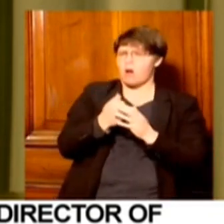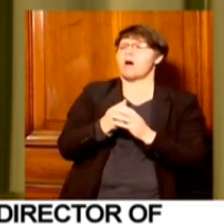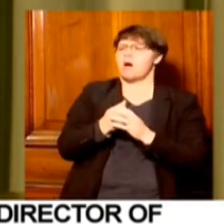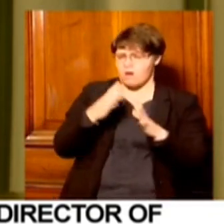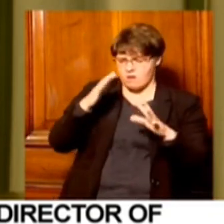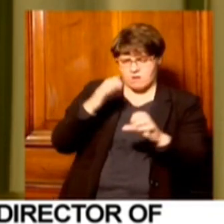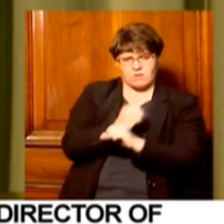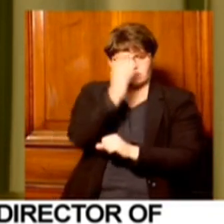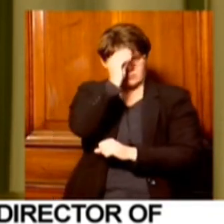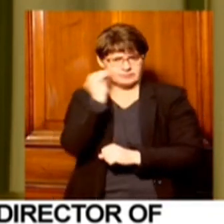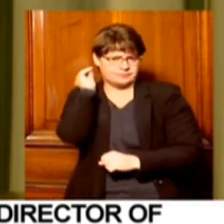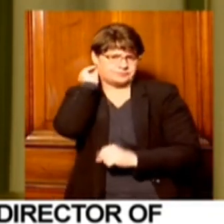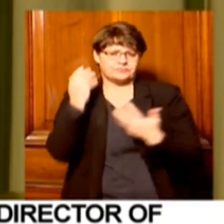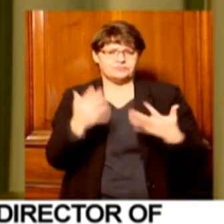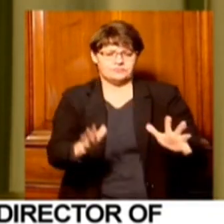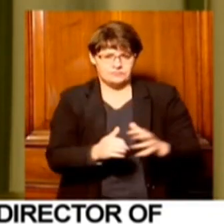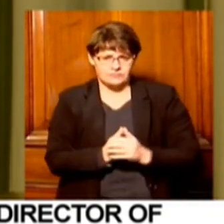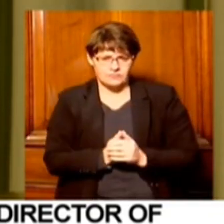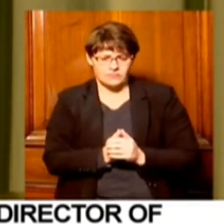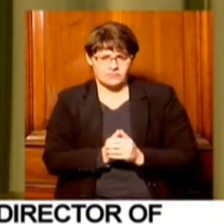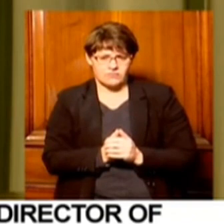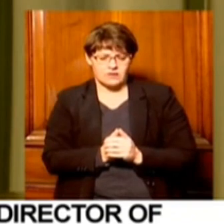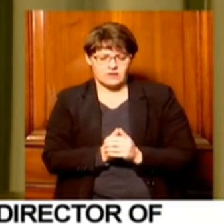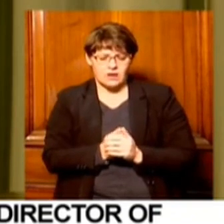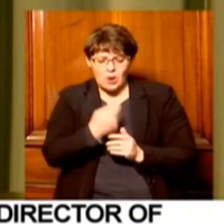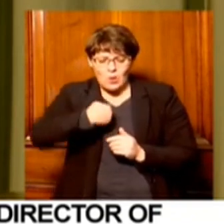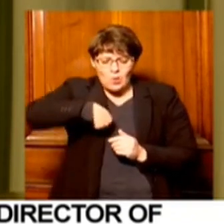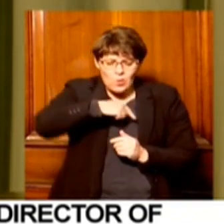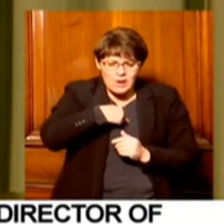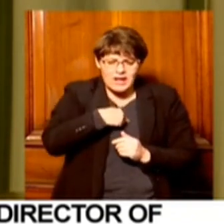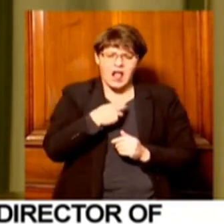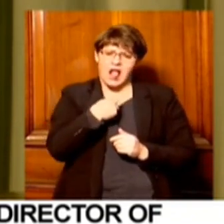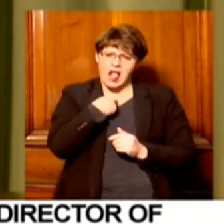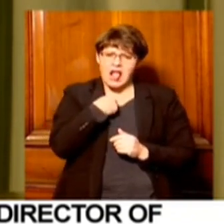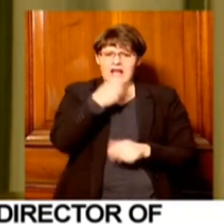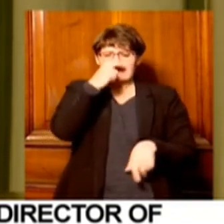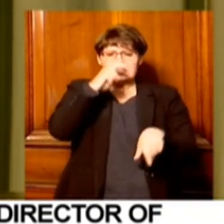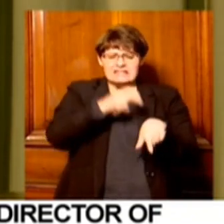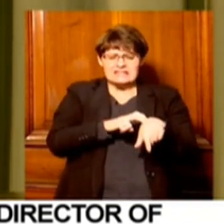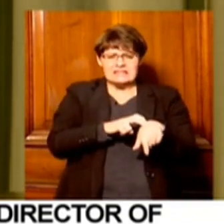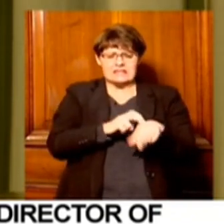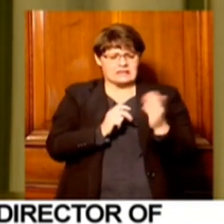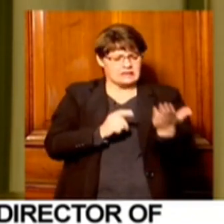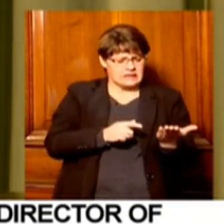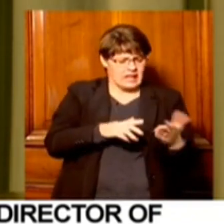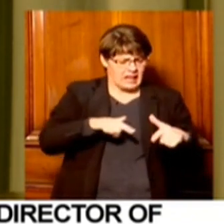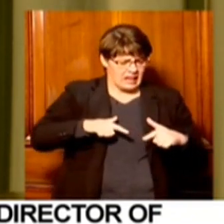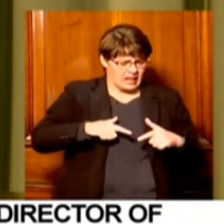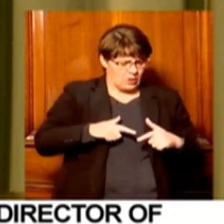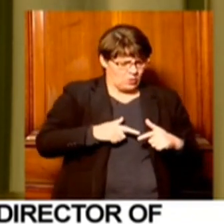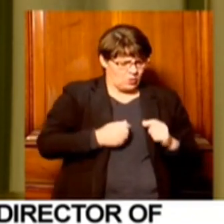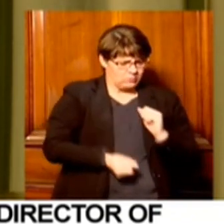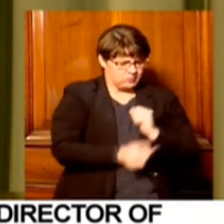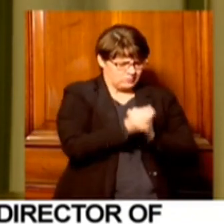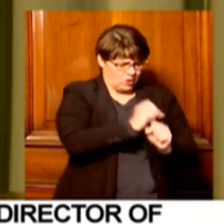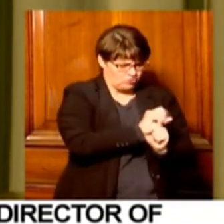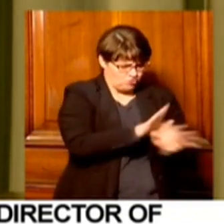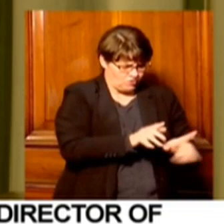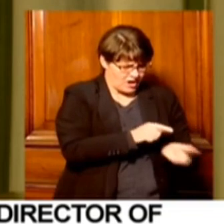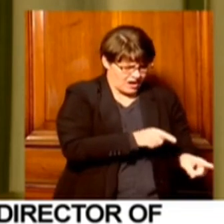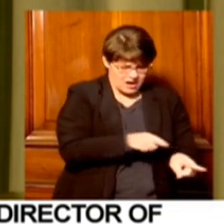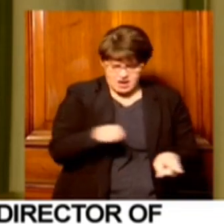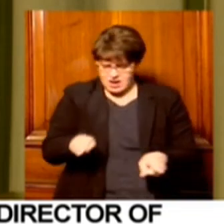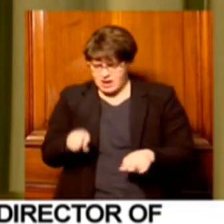particular instance, we have had to come to the middle road in terms of what needs to happen going